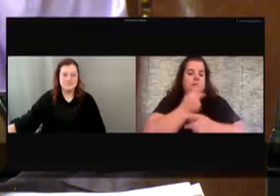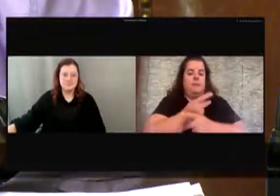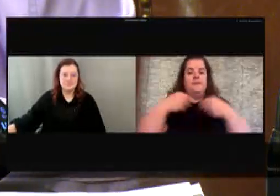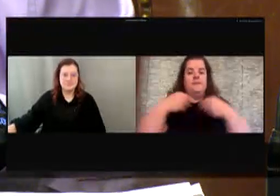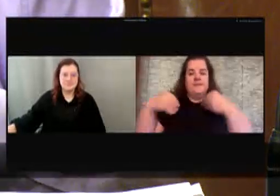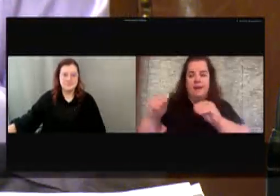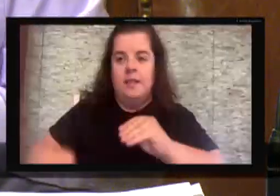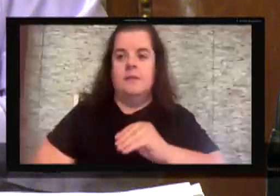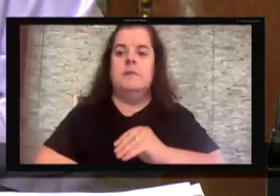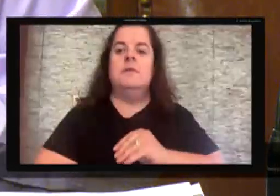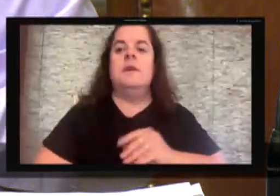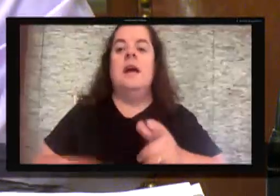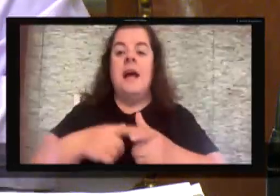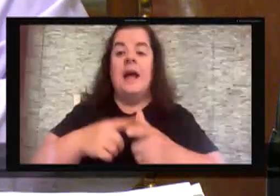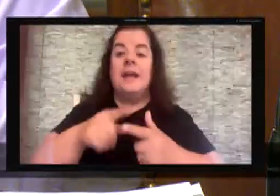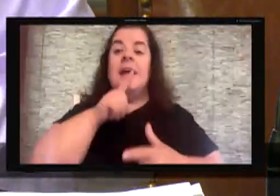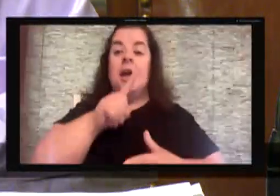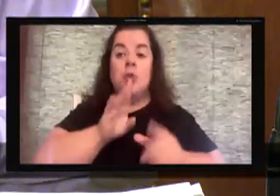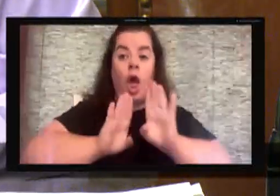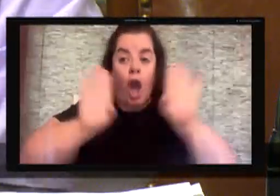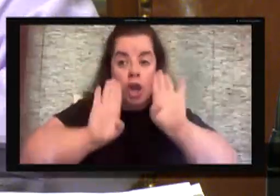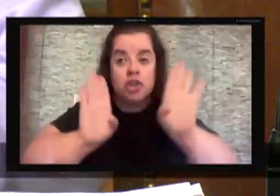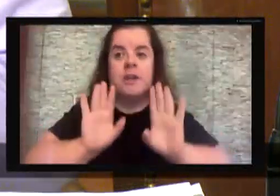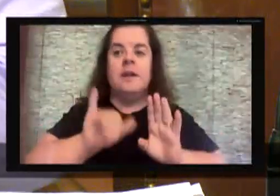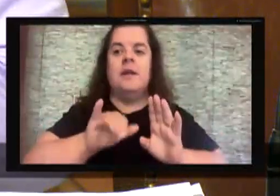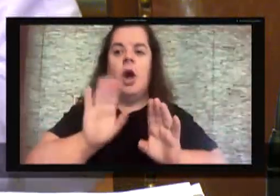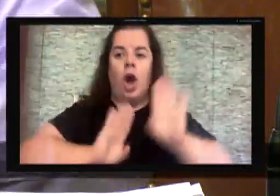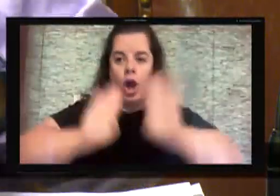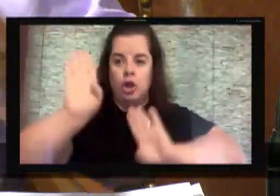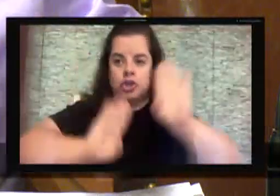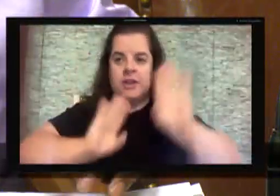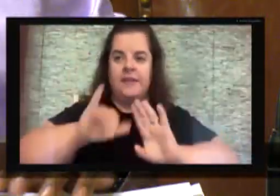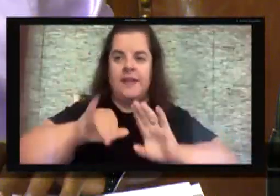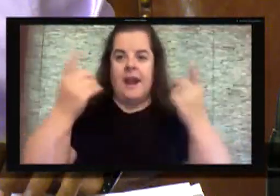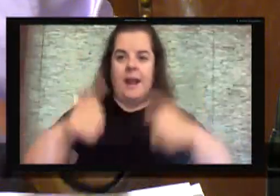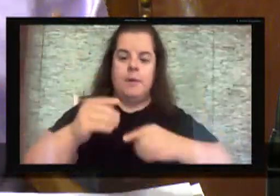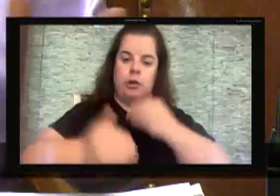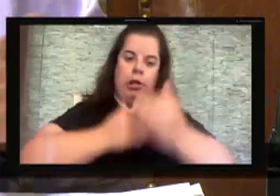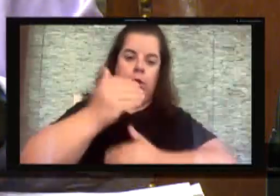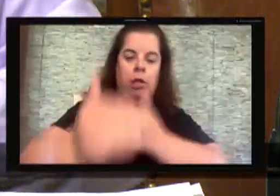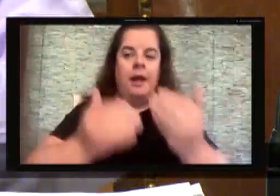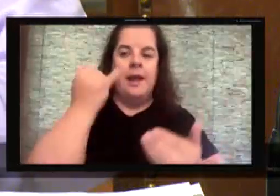then there's an actual auction that happens along the way when we have multiple